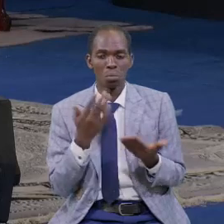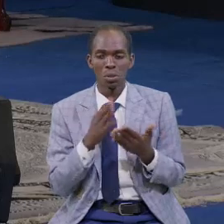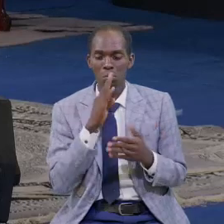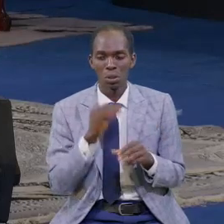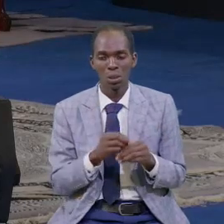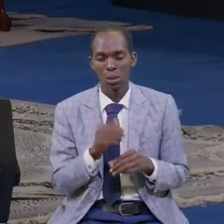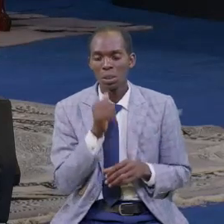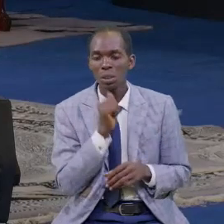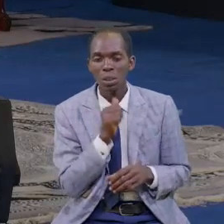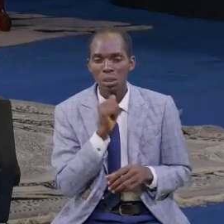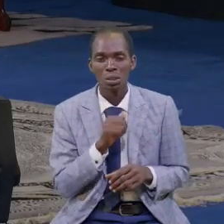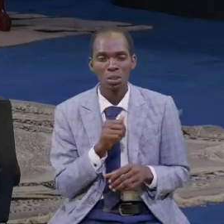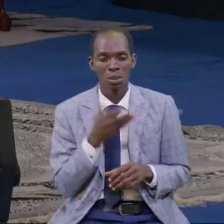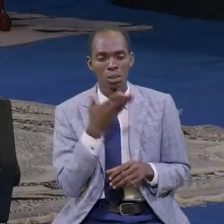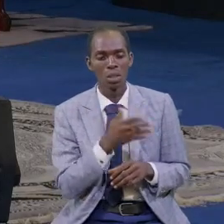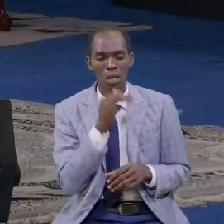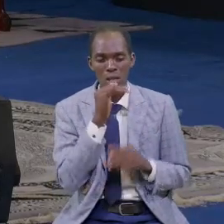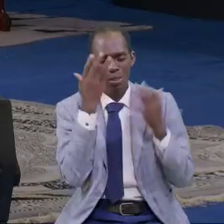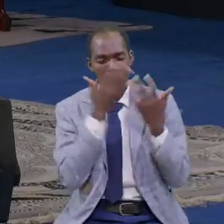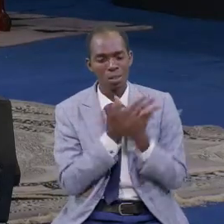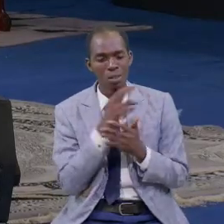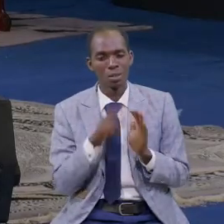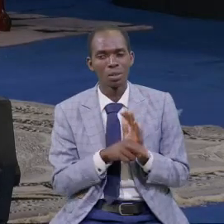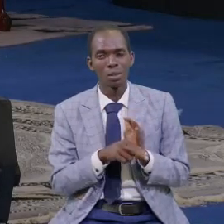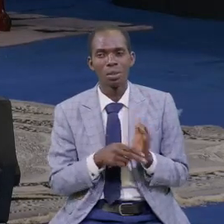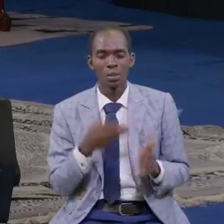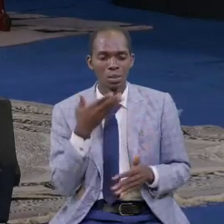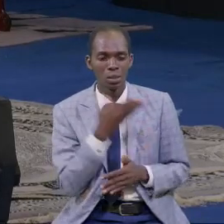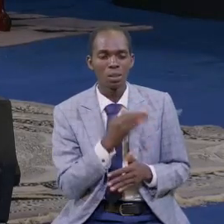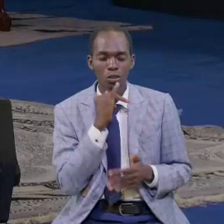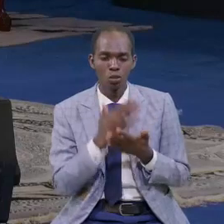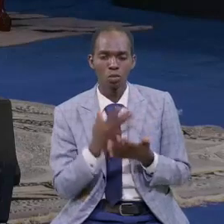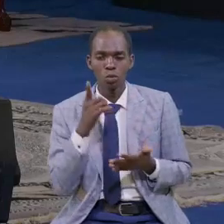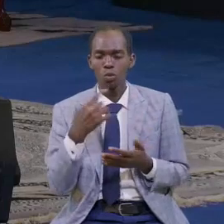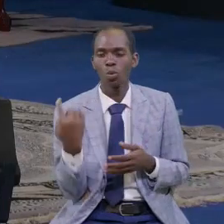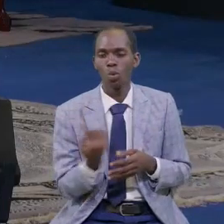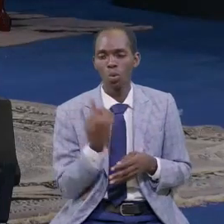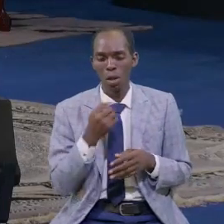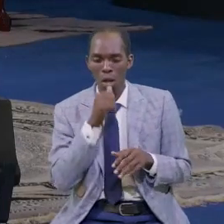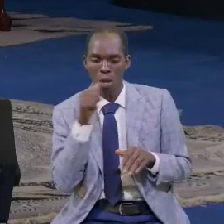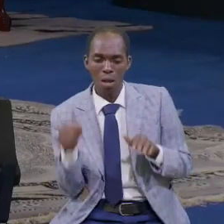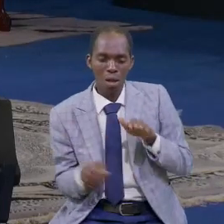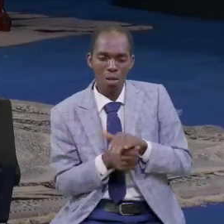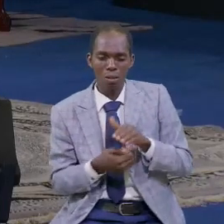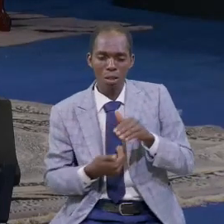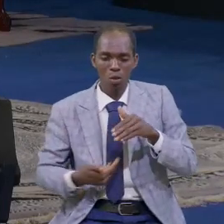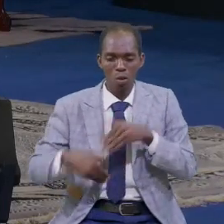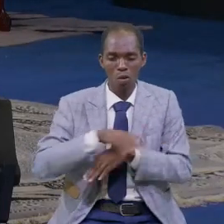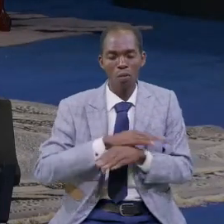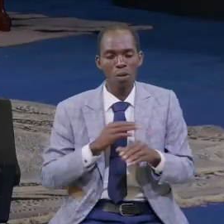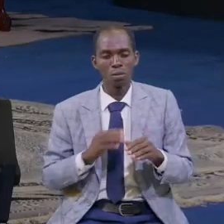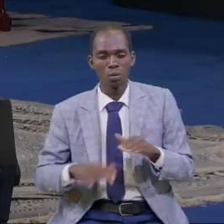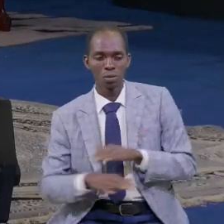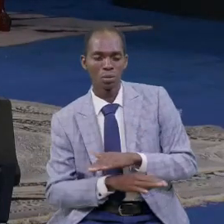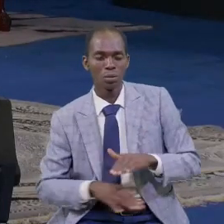darkness, if it's something you have to cover up under the shade of the dark